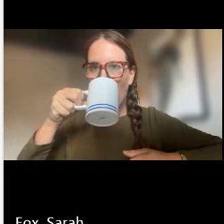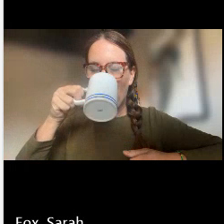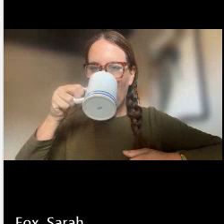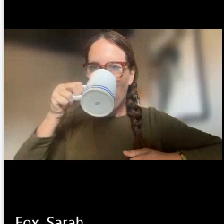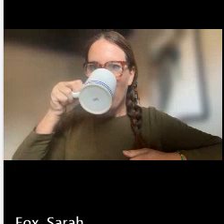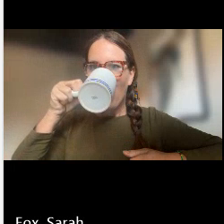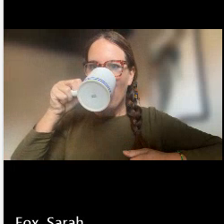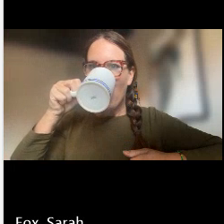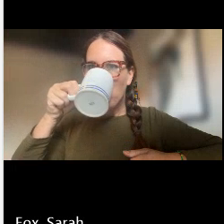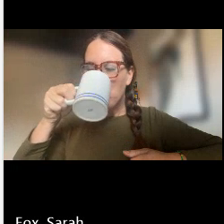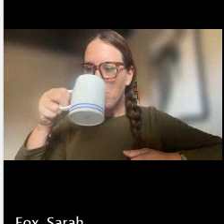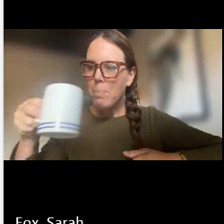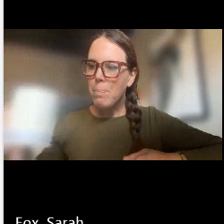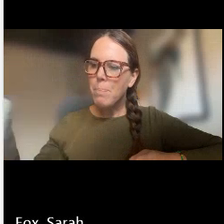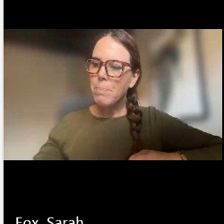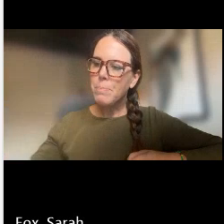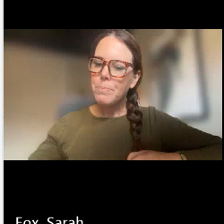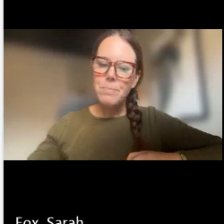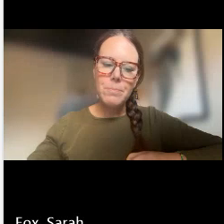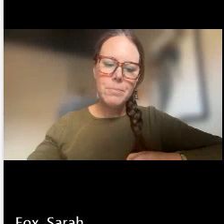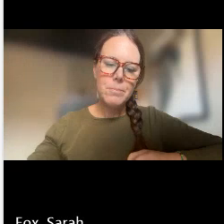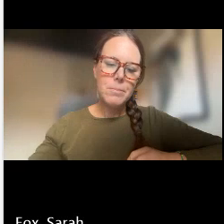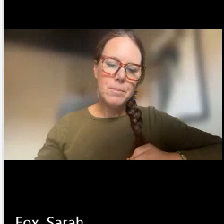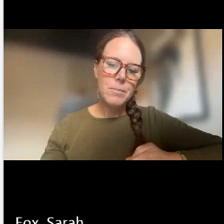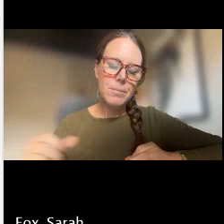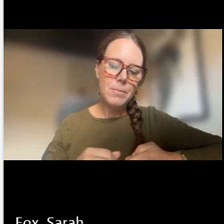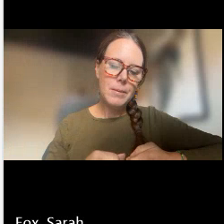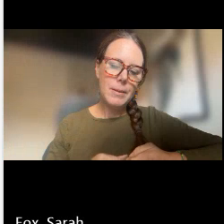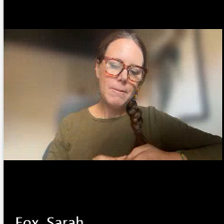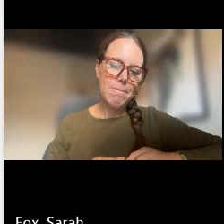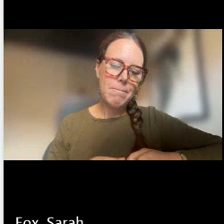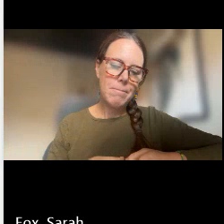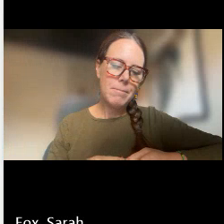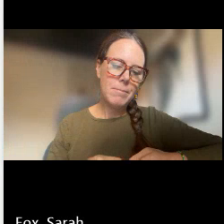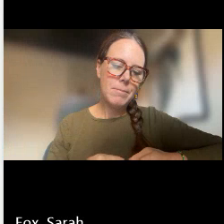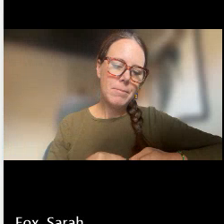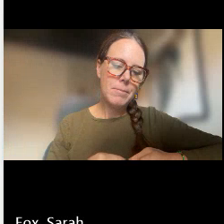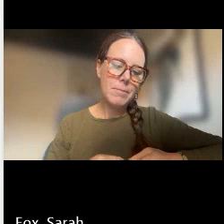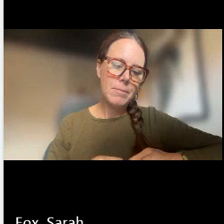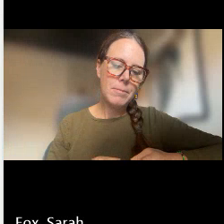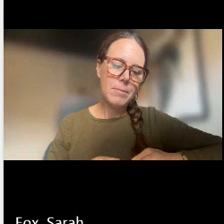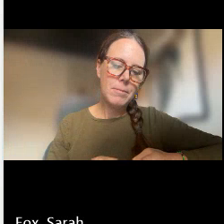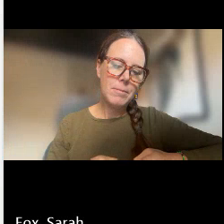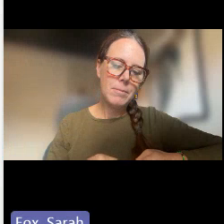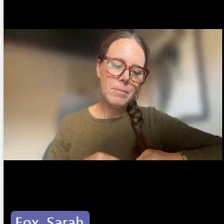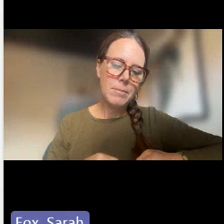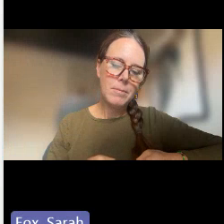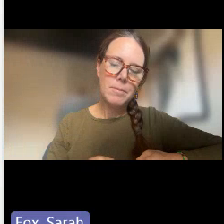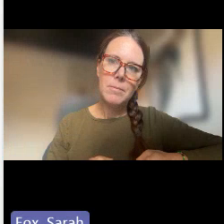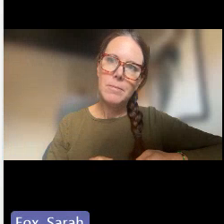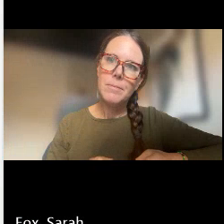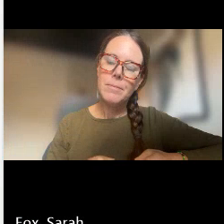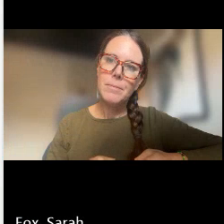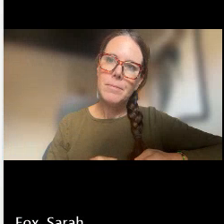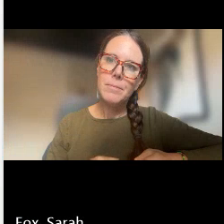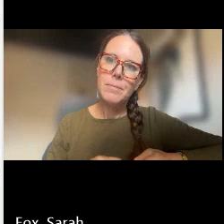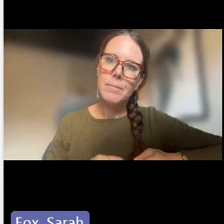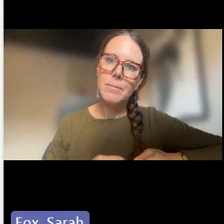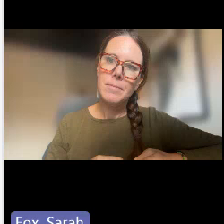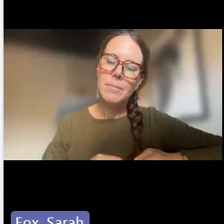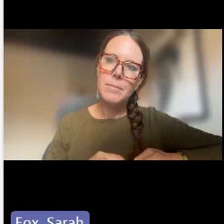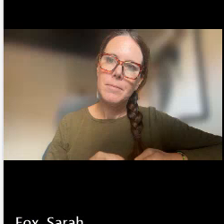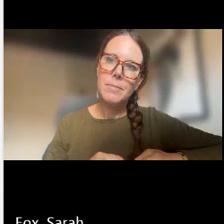move forward, this is one that we can certainly look at reducing the amount because I think we gave them 50,000 last year. And it's, I think we did set the expectation with them